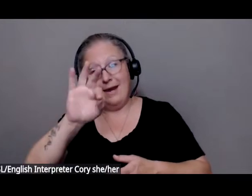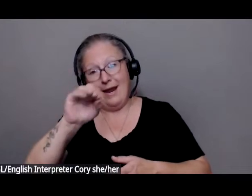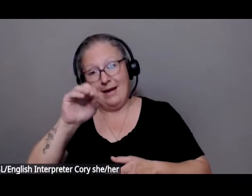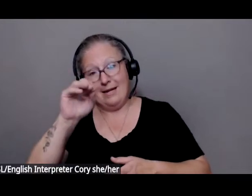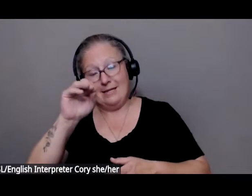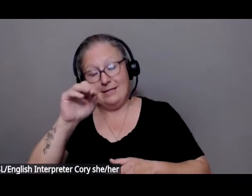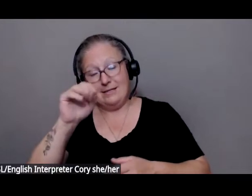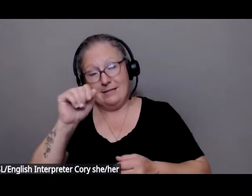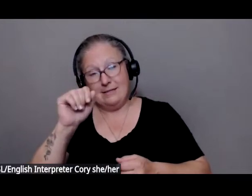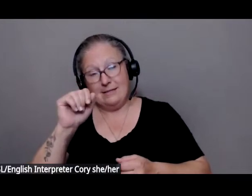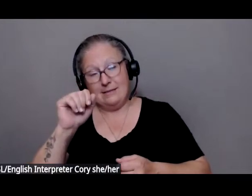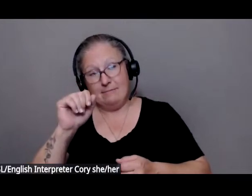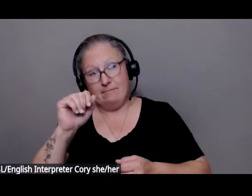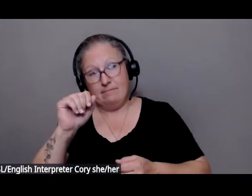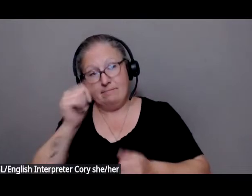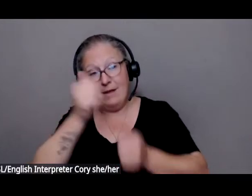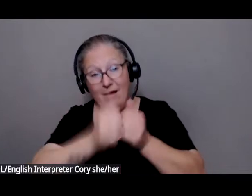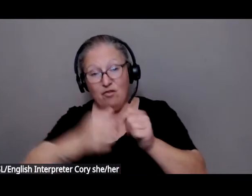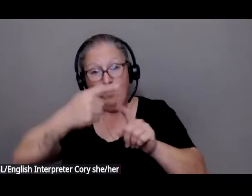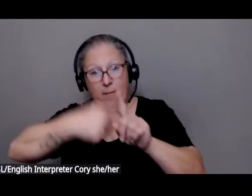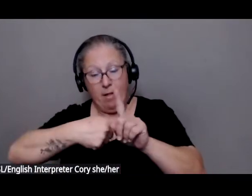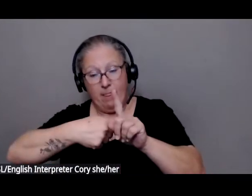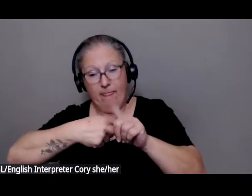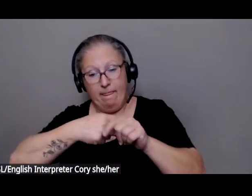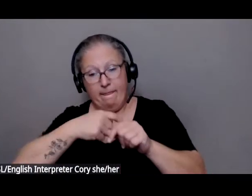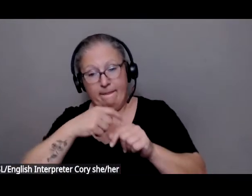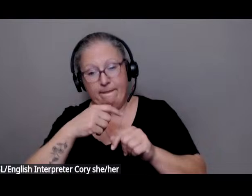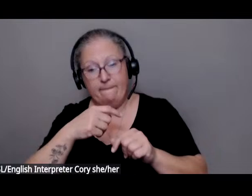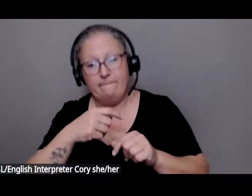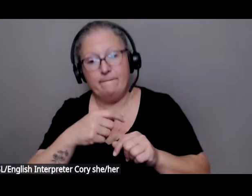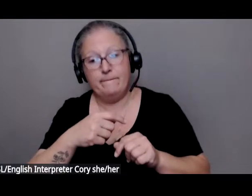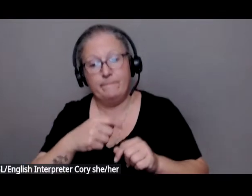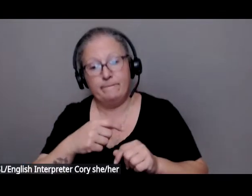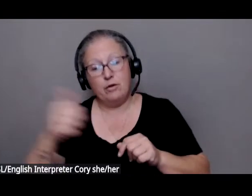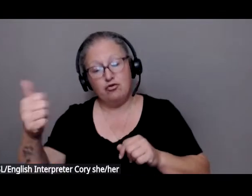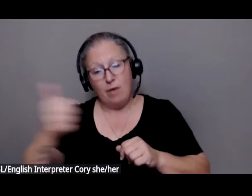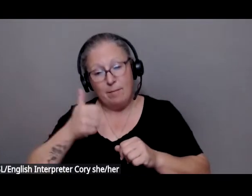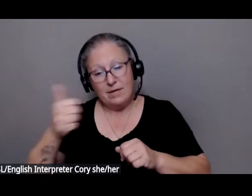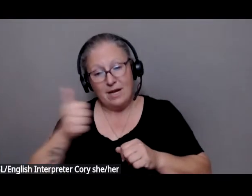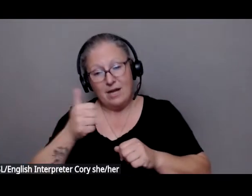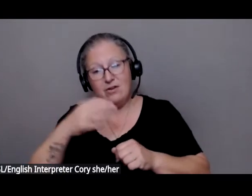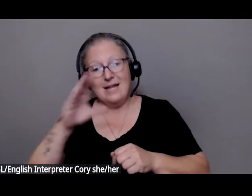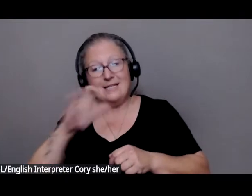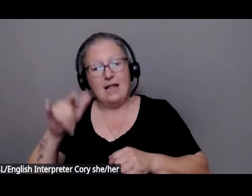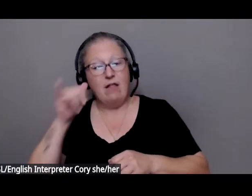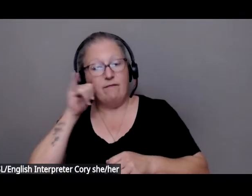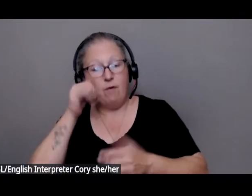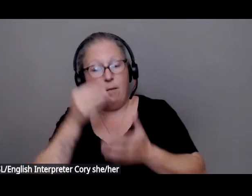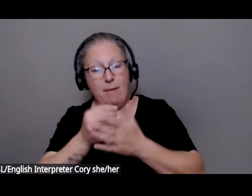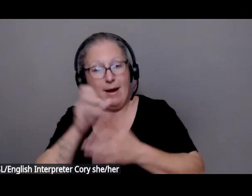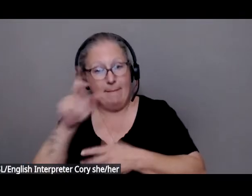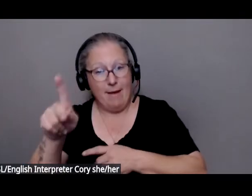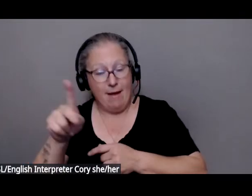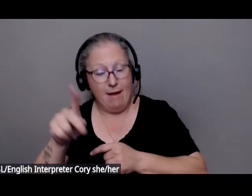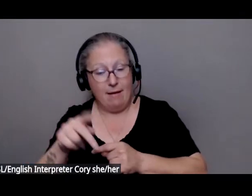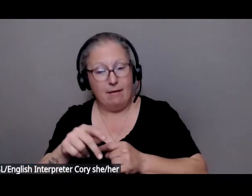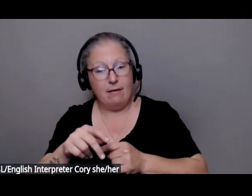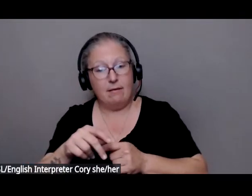$33,551.90 per month. They will see transportation and cell phone reimbursements